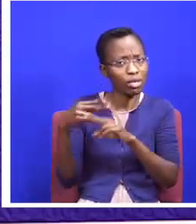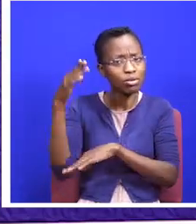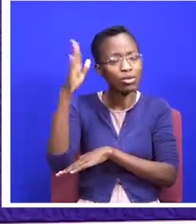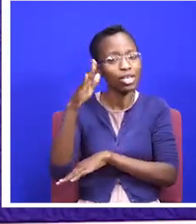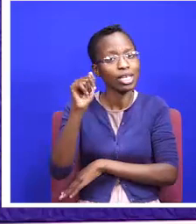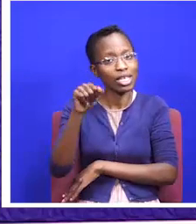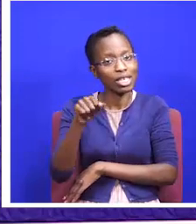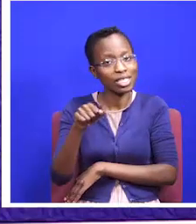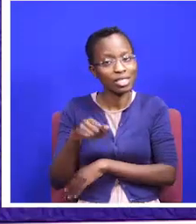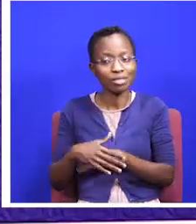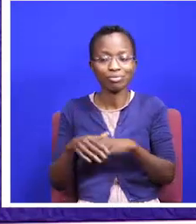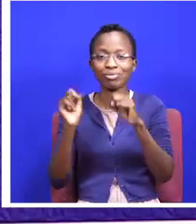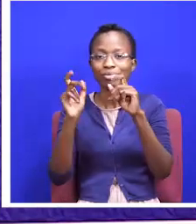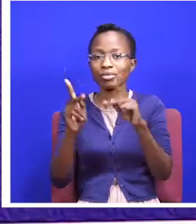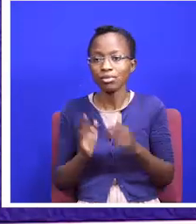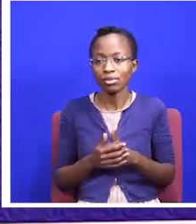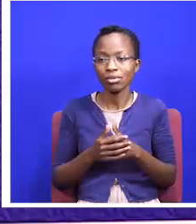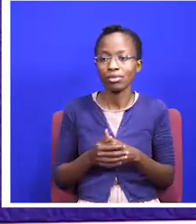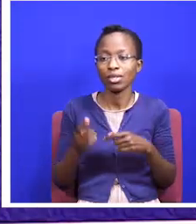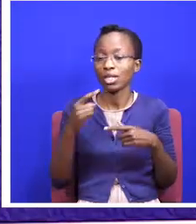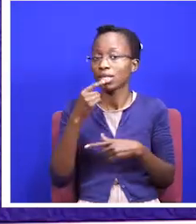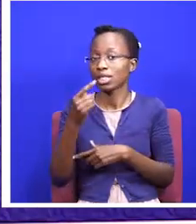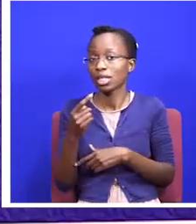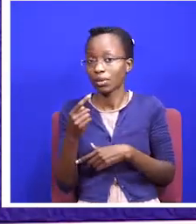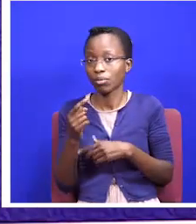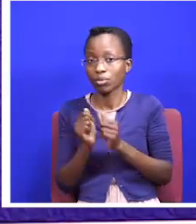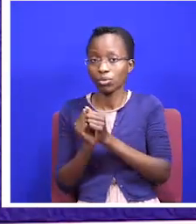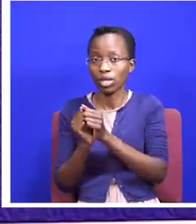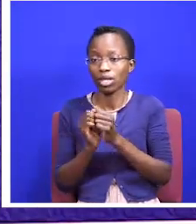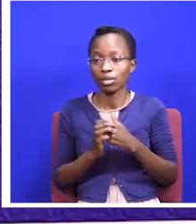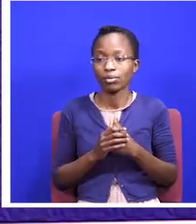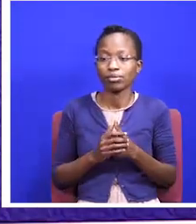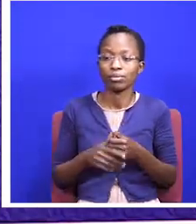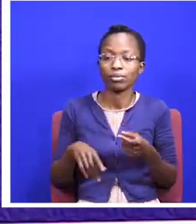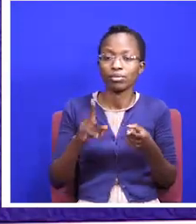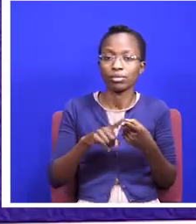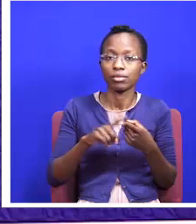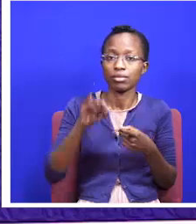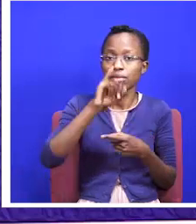of them? Yes. Okay, let's say them together.